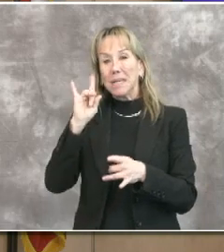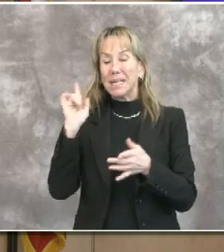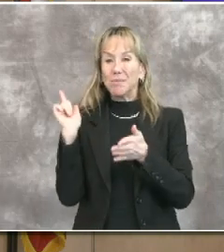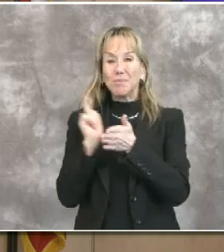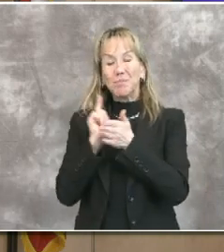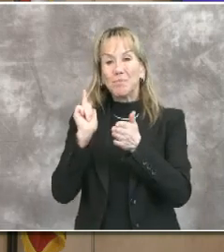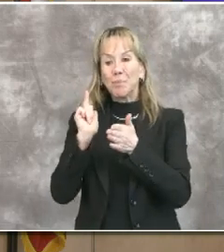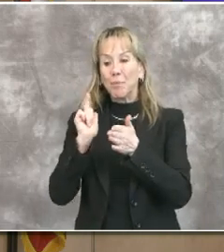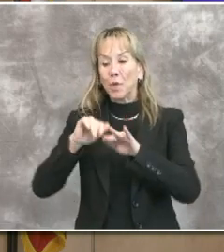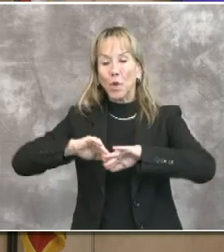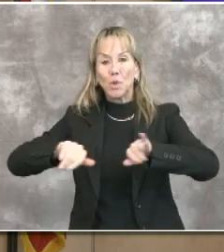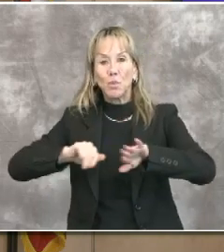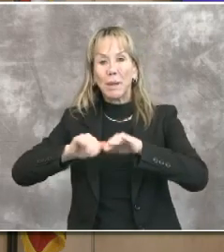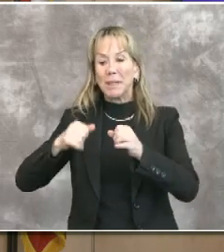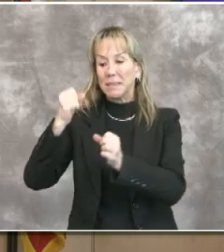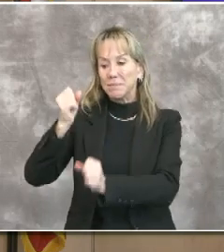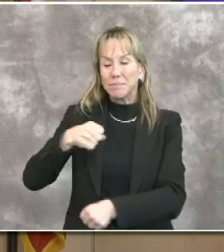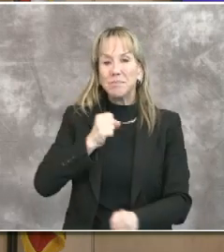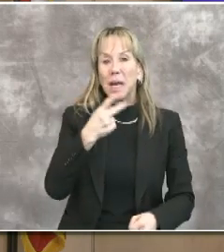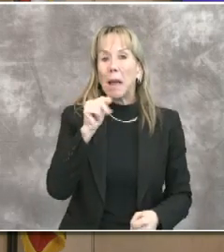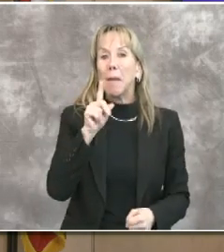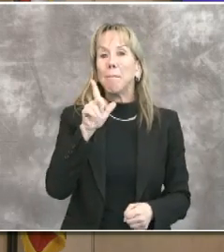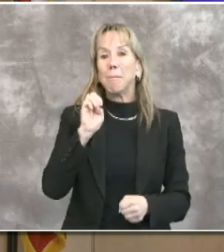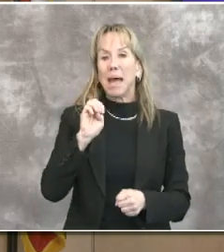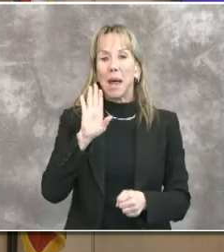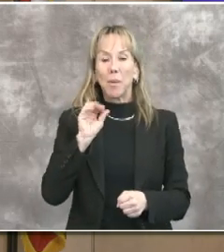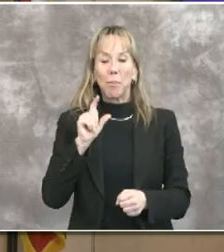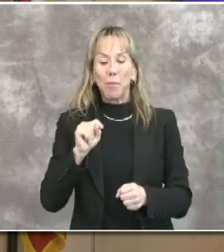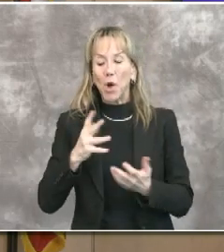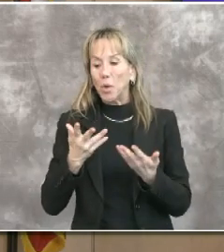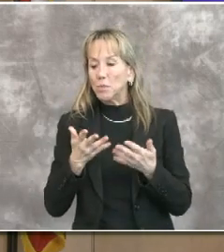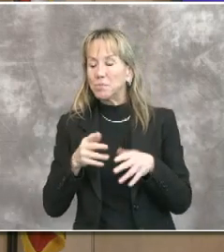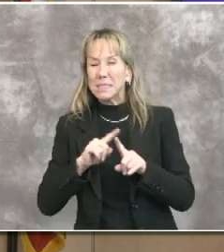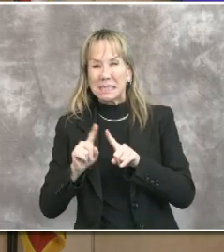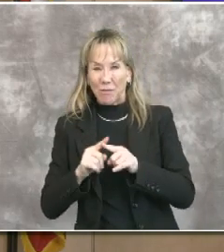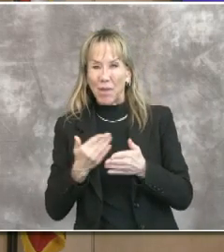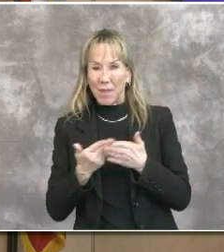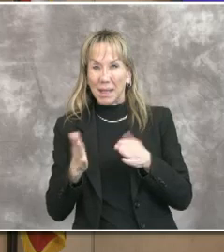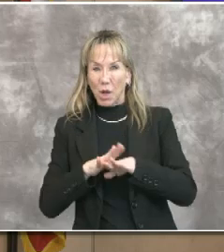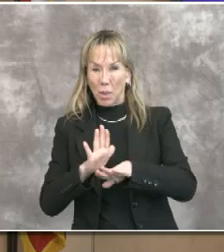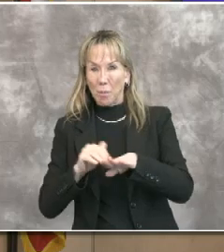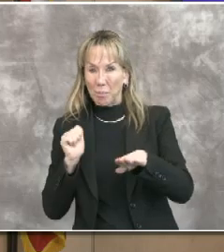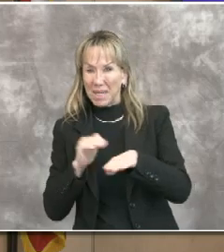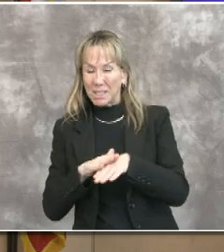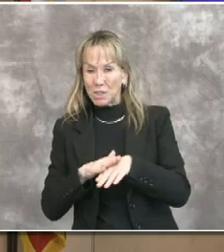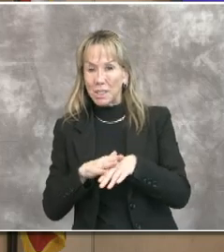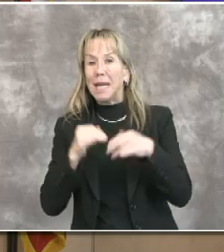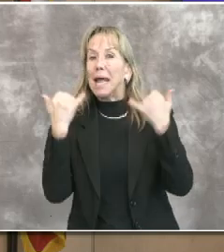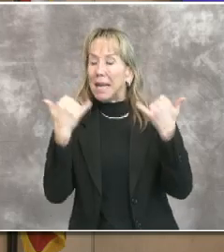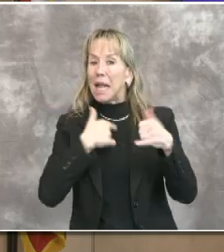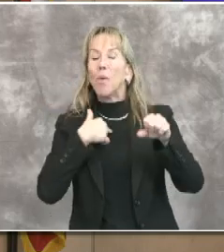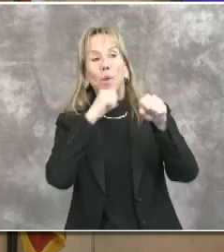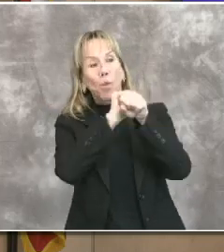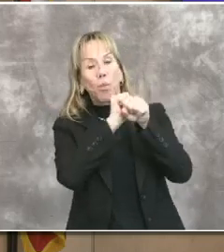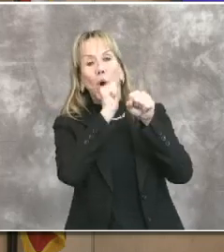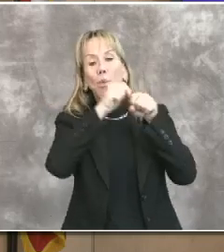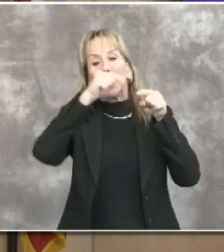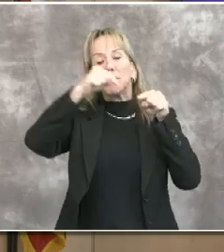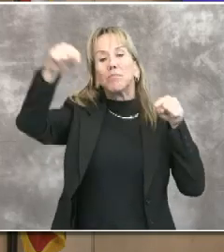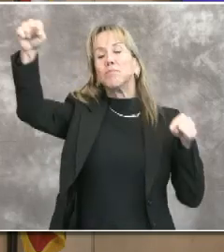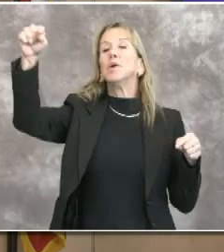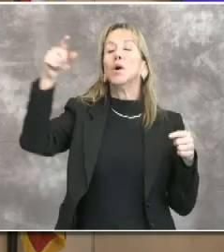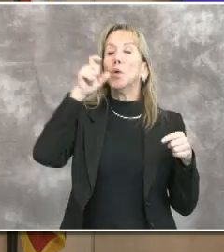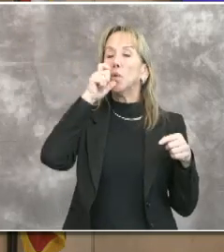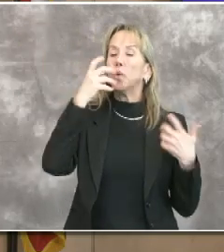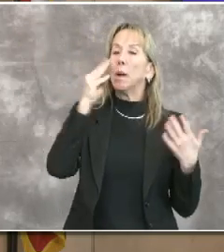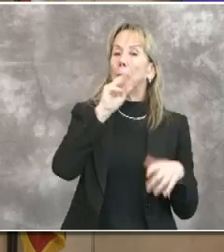surfing, paddleboarding, boating, and other recreational activities on the water and beaches, and we are working with our coastal mayors and cities. They have asked